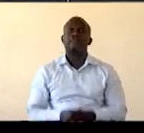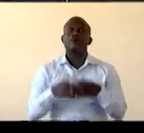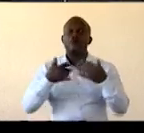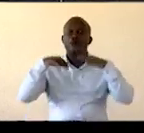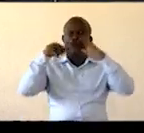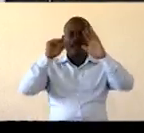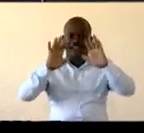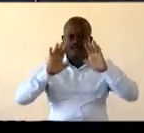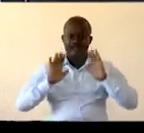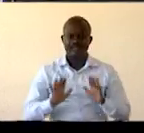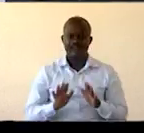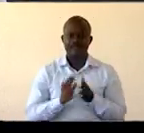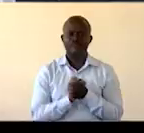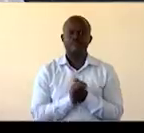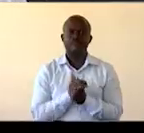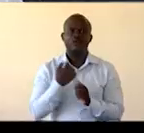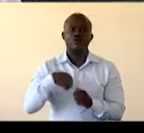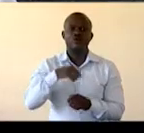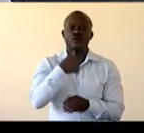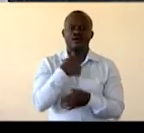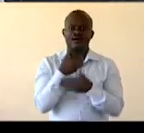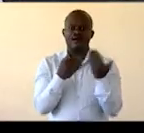Excellent. We have